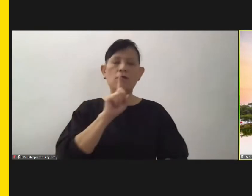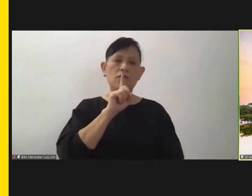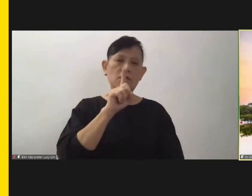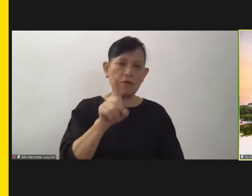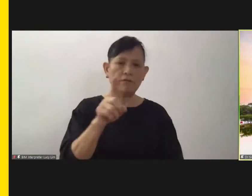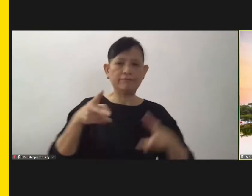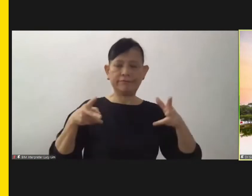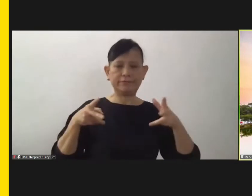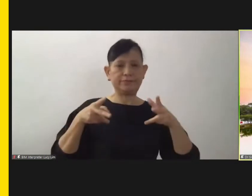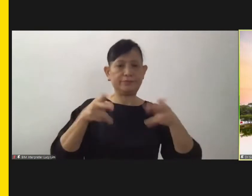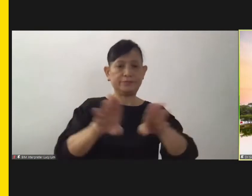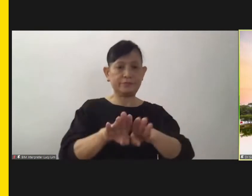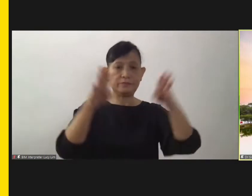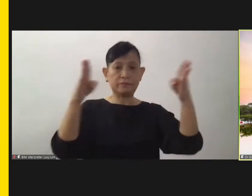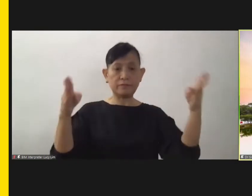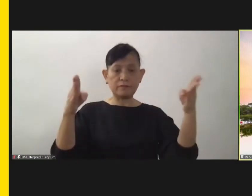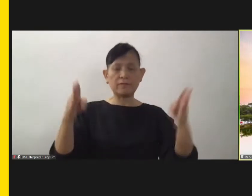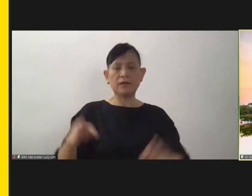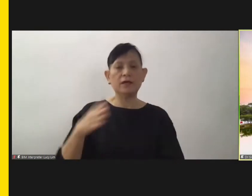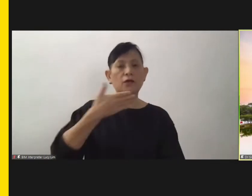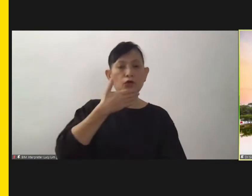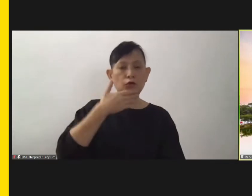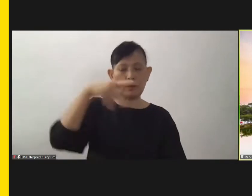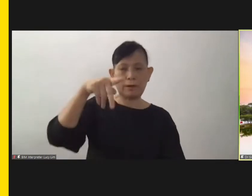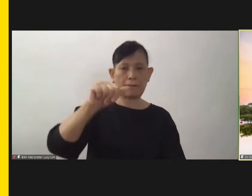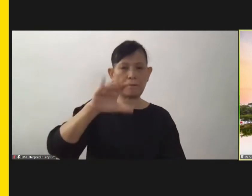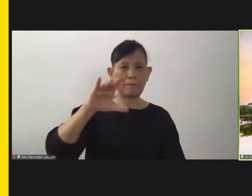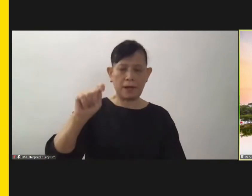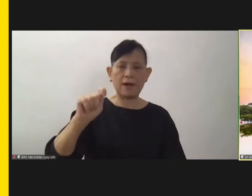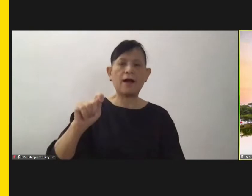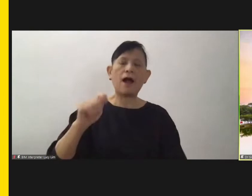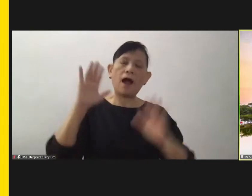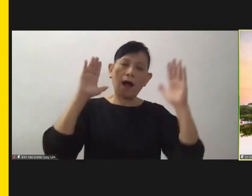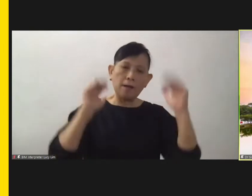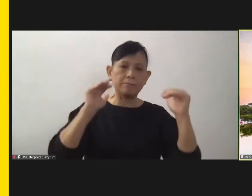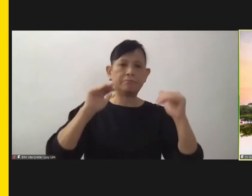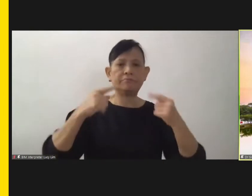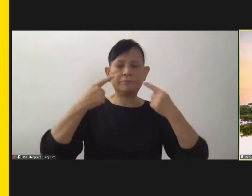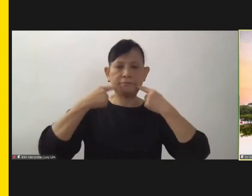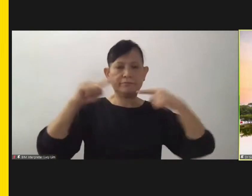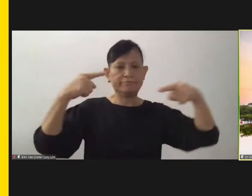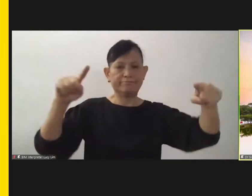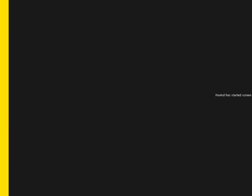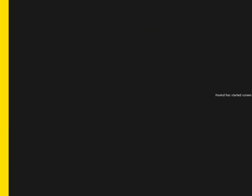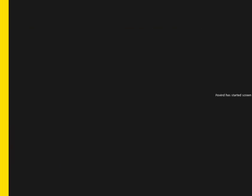PACT 2020. Wishing you all a successful event. Thank you.